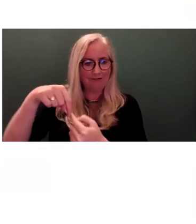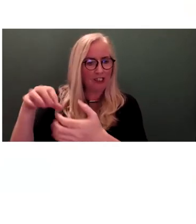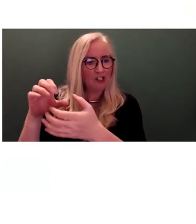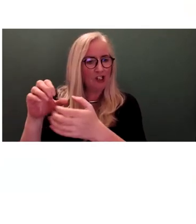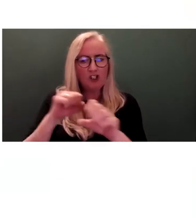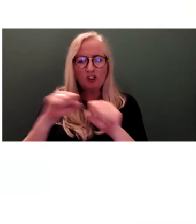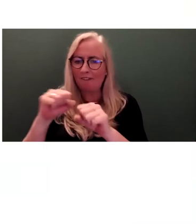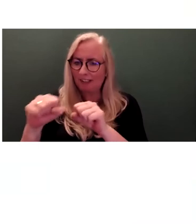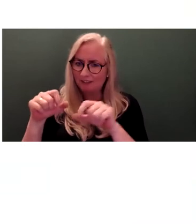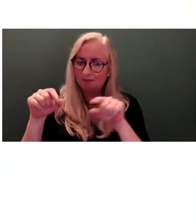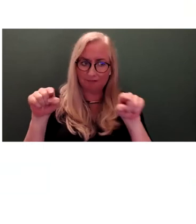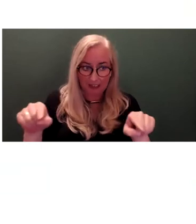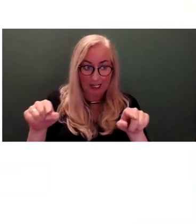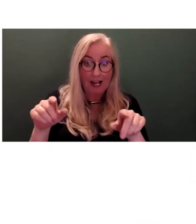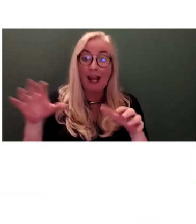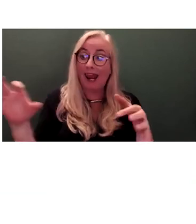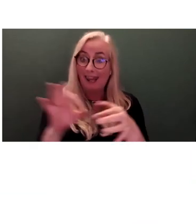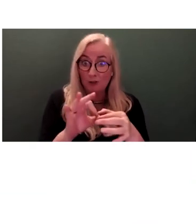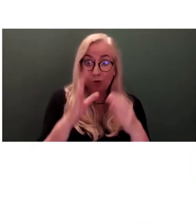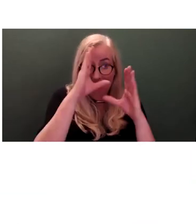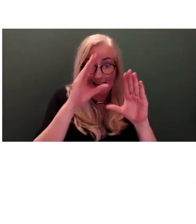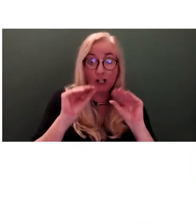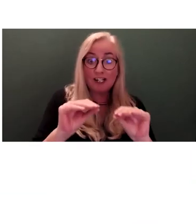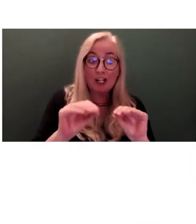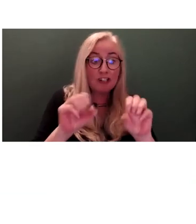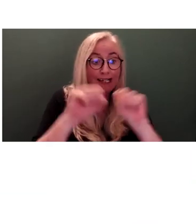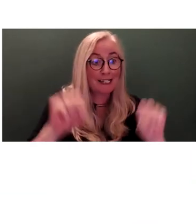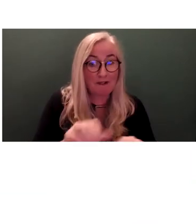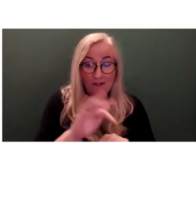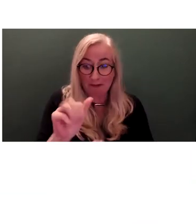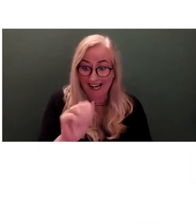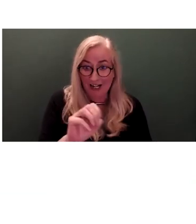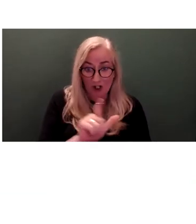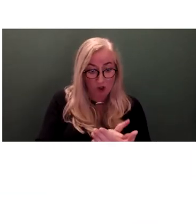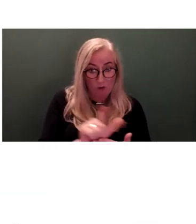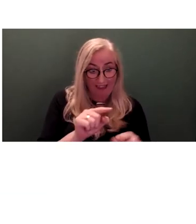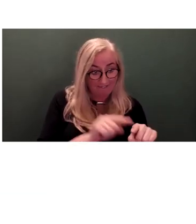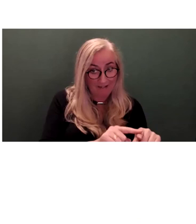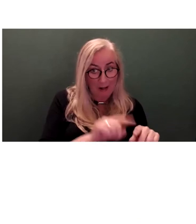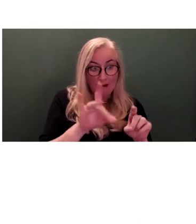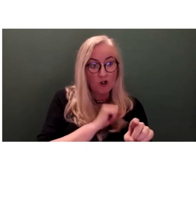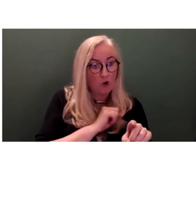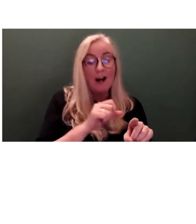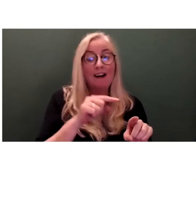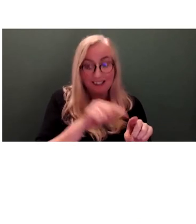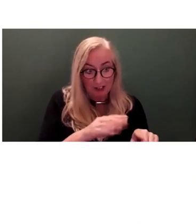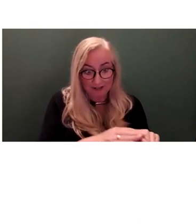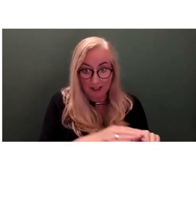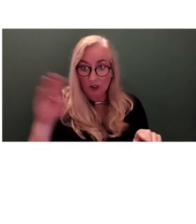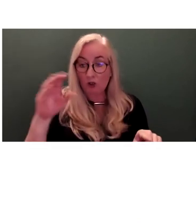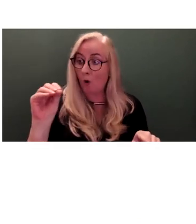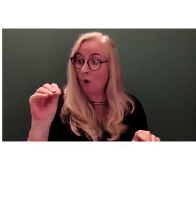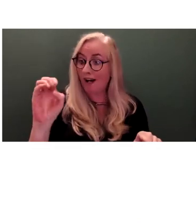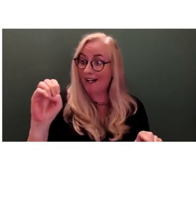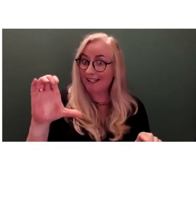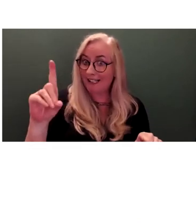even starting with the education system, even as early as K through 12, in order to prevent the early onset. And I think the OECD report highlights